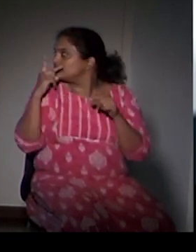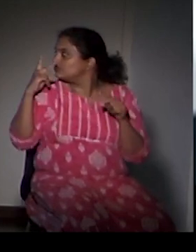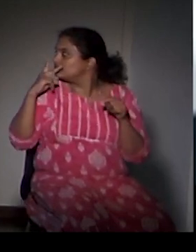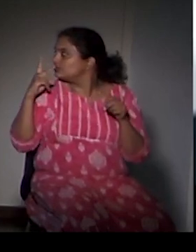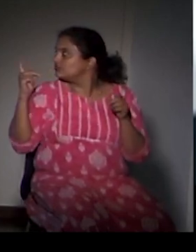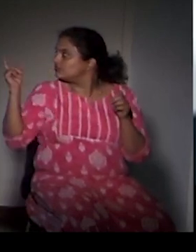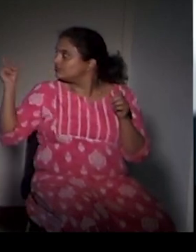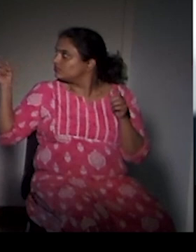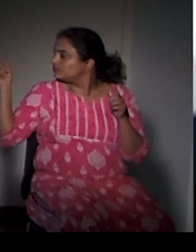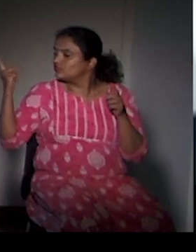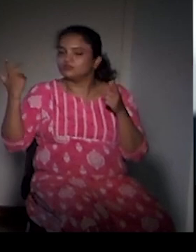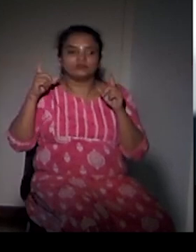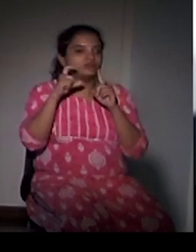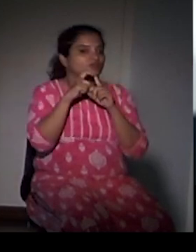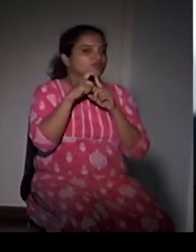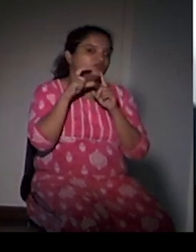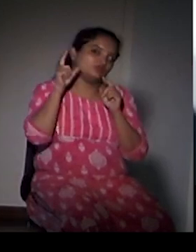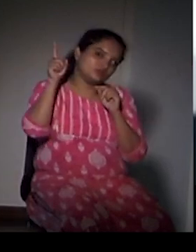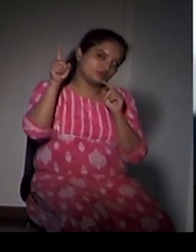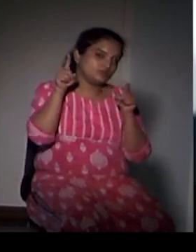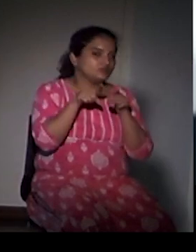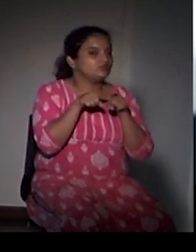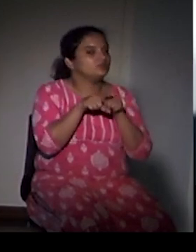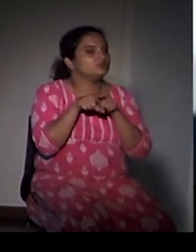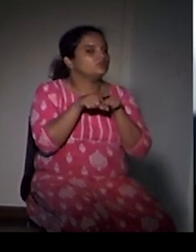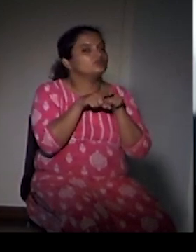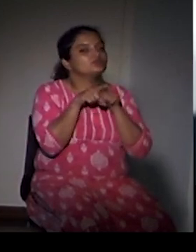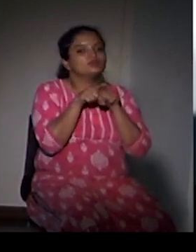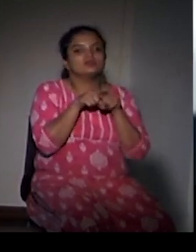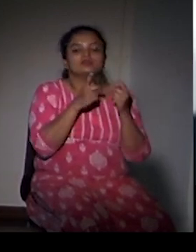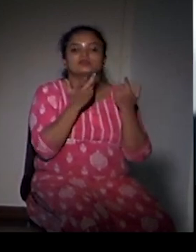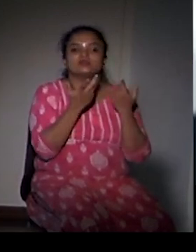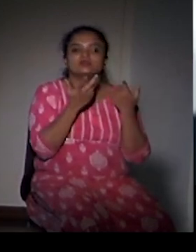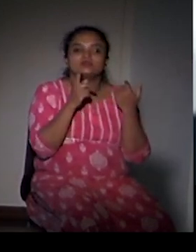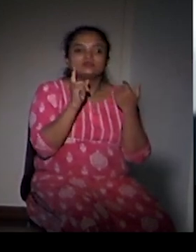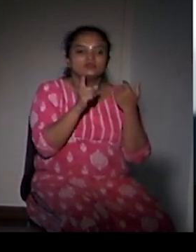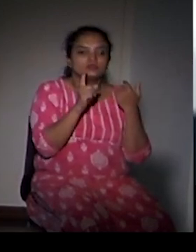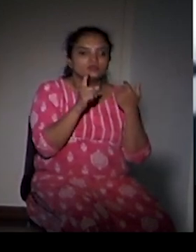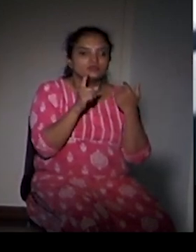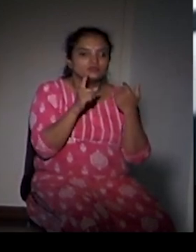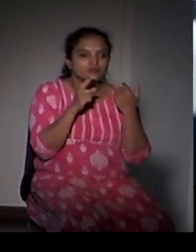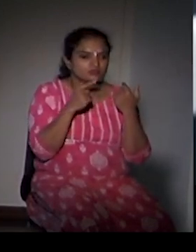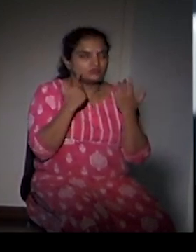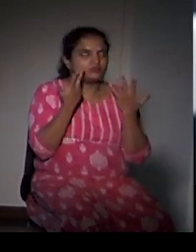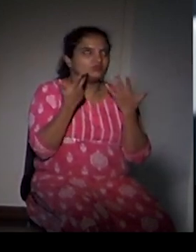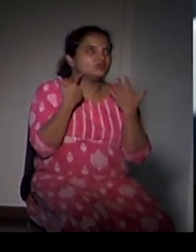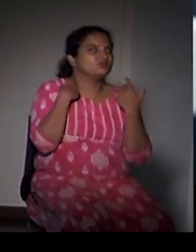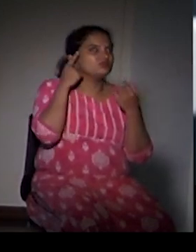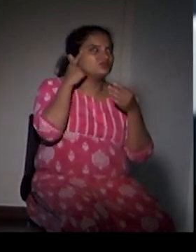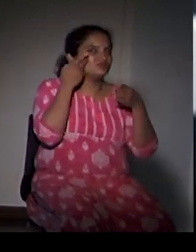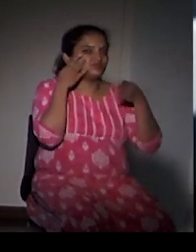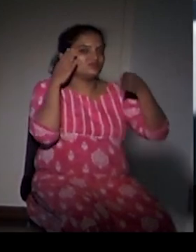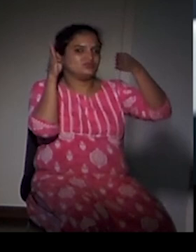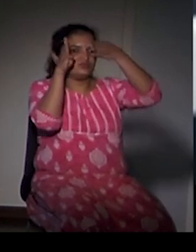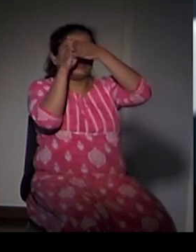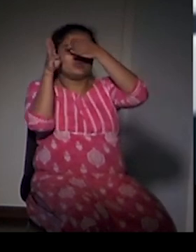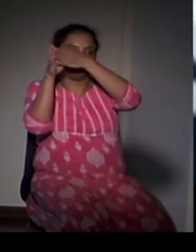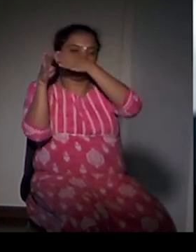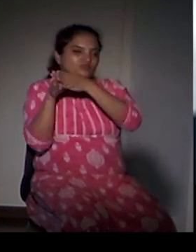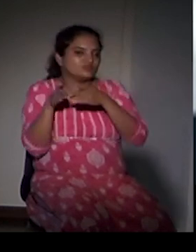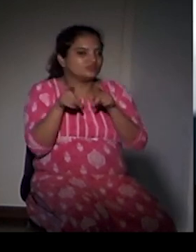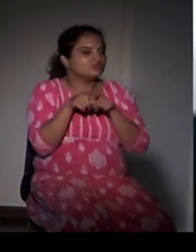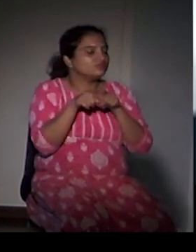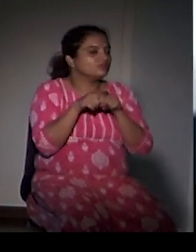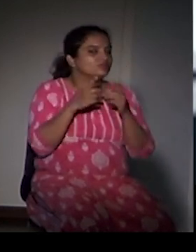tiles in Delhi that we were looking at earlier on. But just a small patch around the